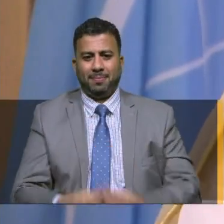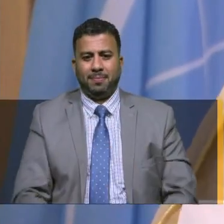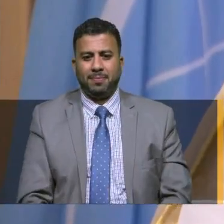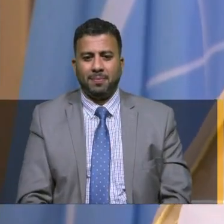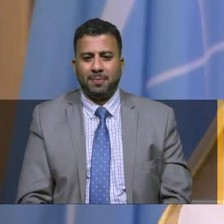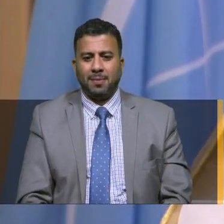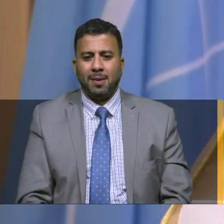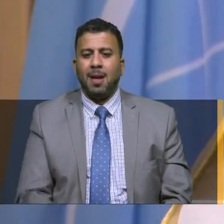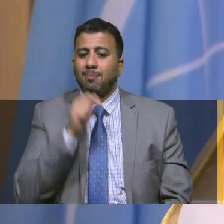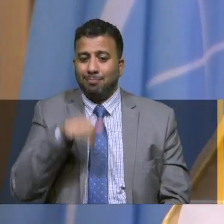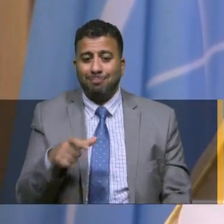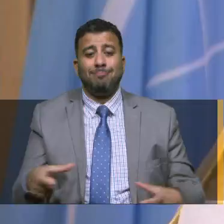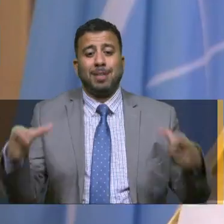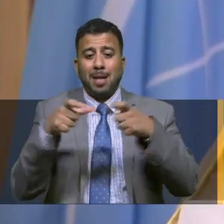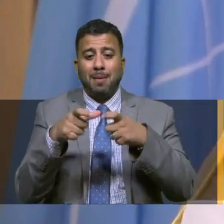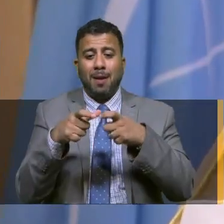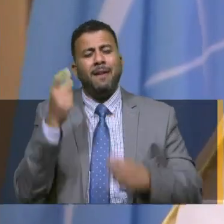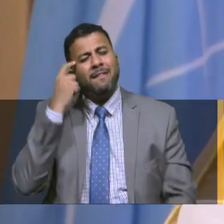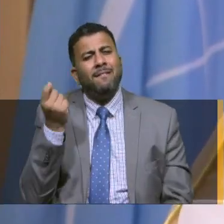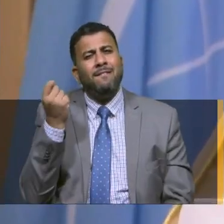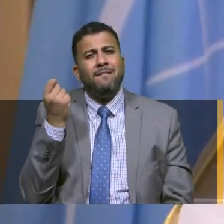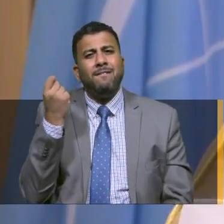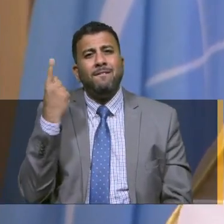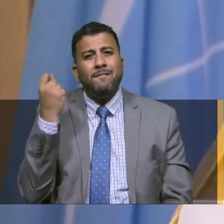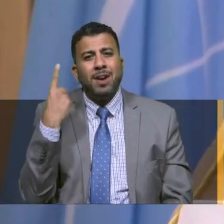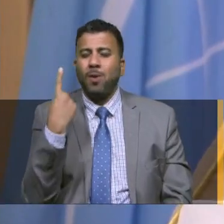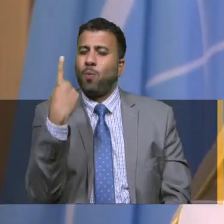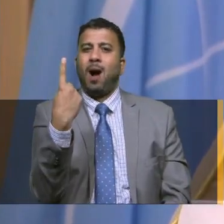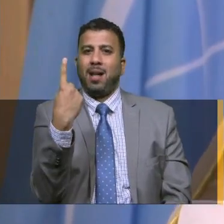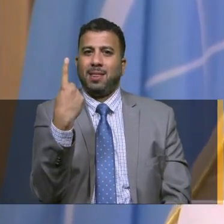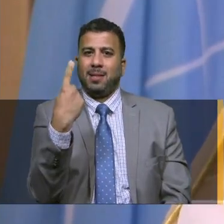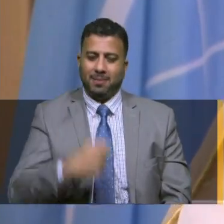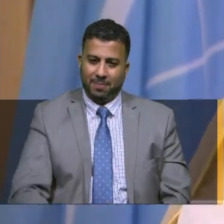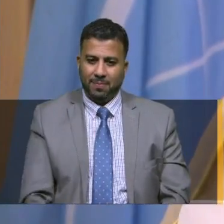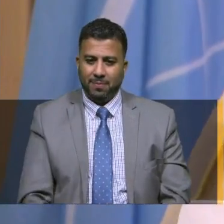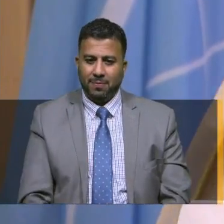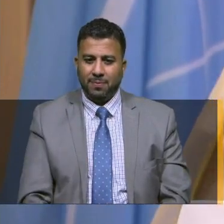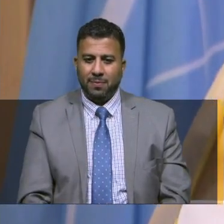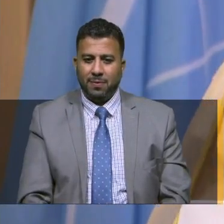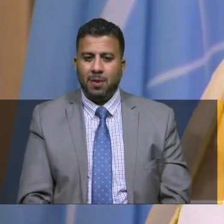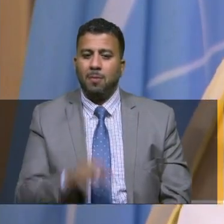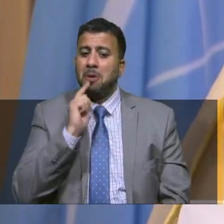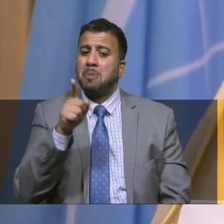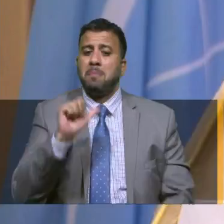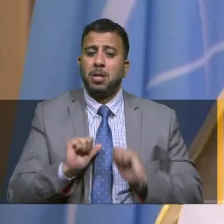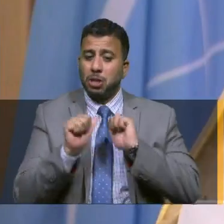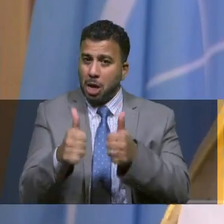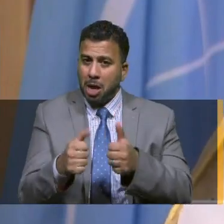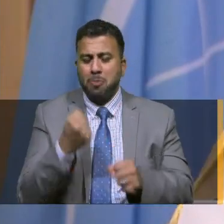how all the people gathered around one idea. Some of them